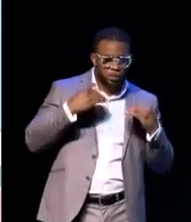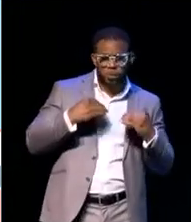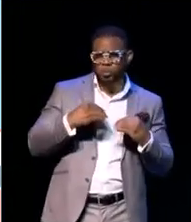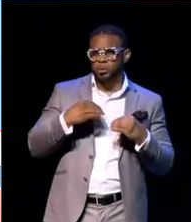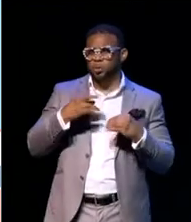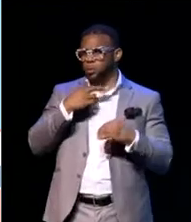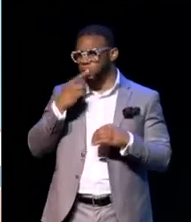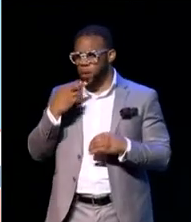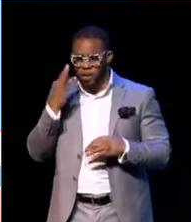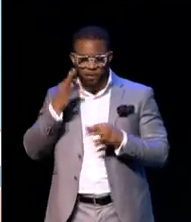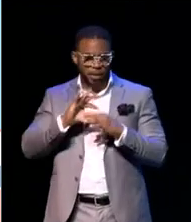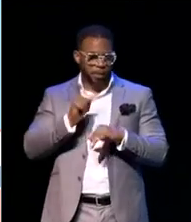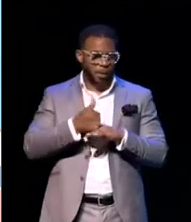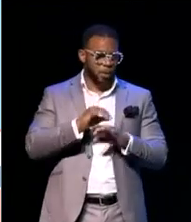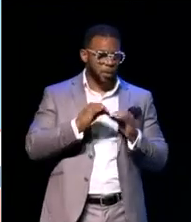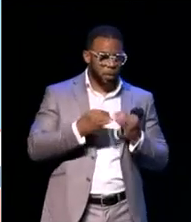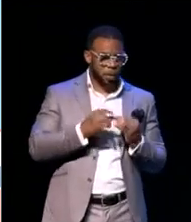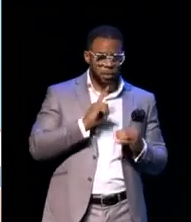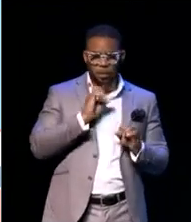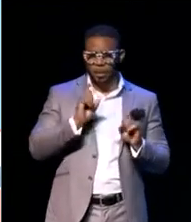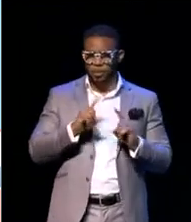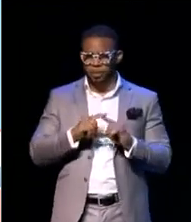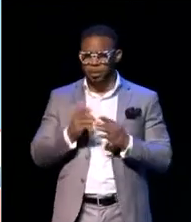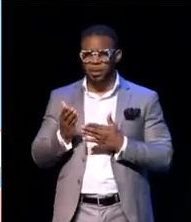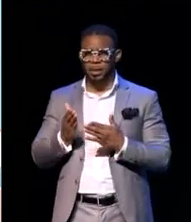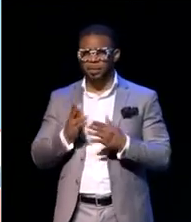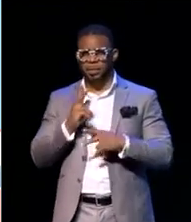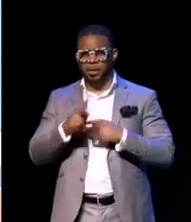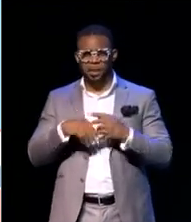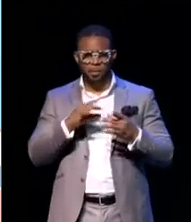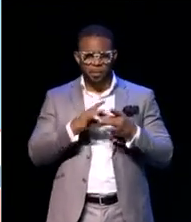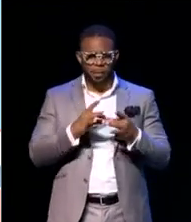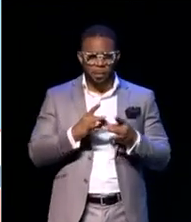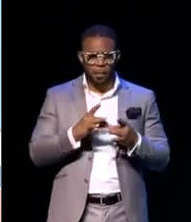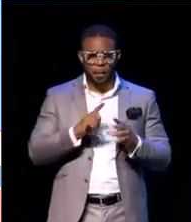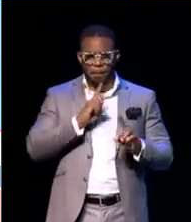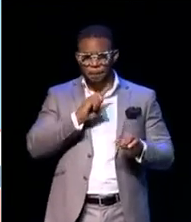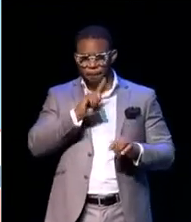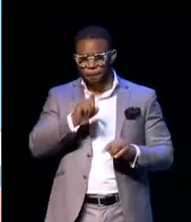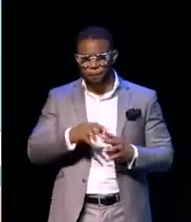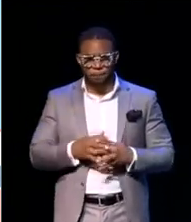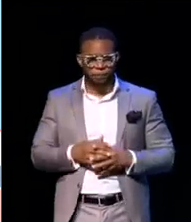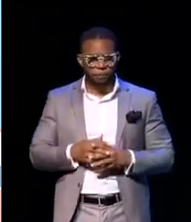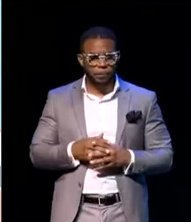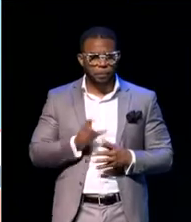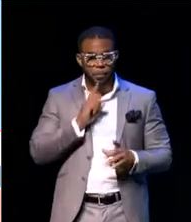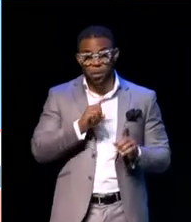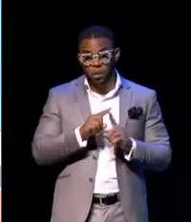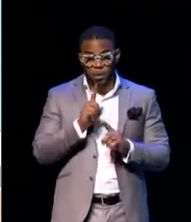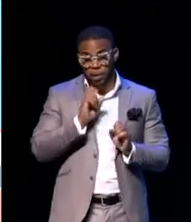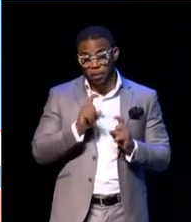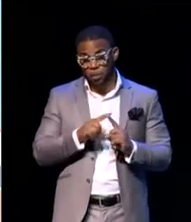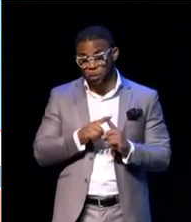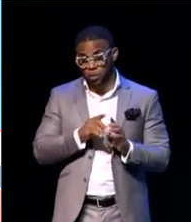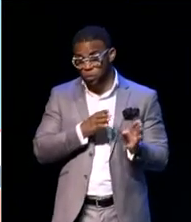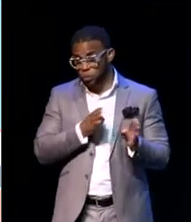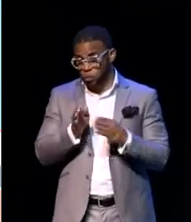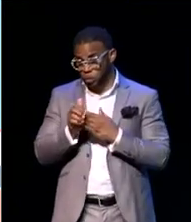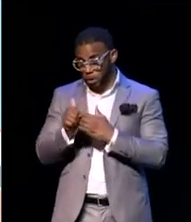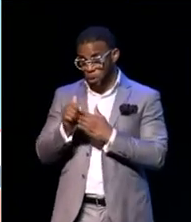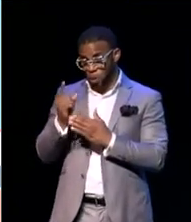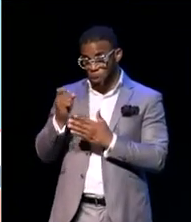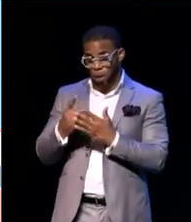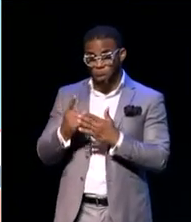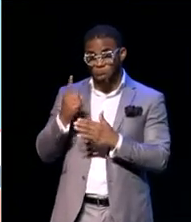restaurants, faith-based organizations, to be able to deliver that type of messaging and to answer the questions. And they'll also be able to direct people to one